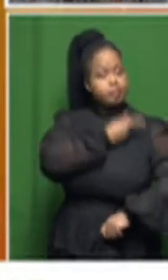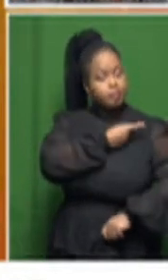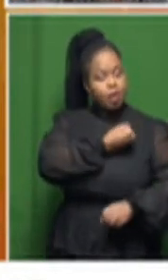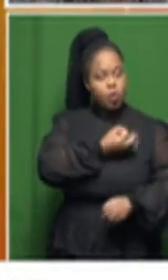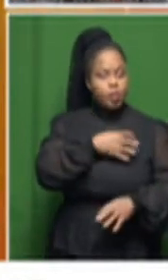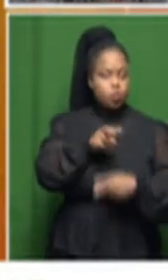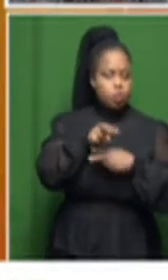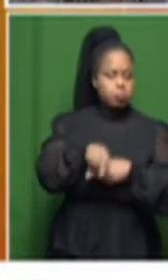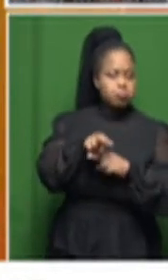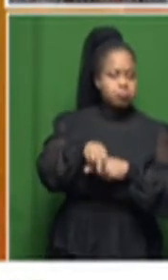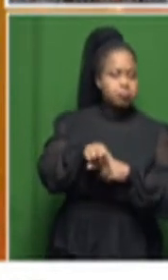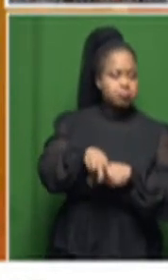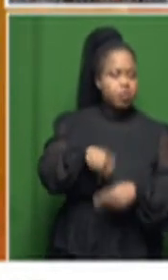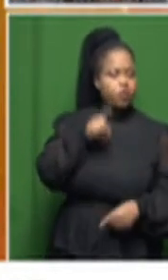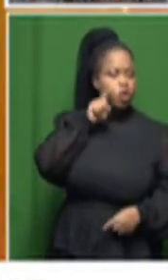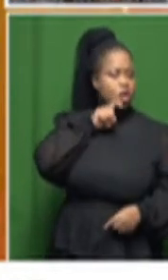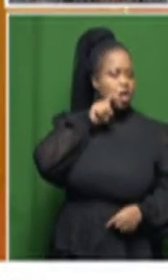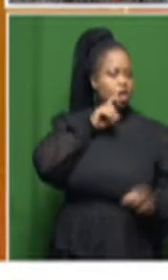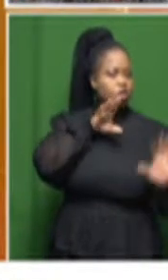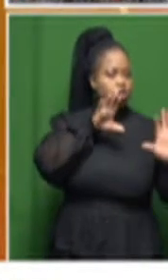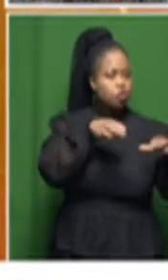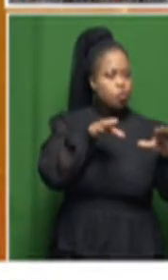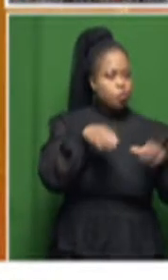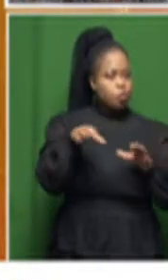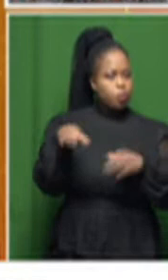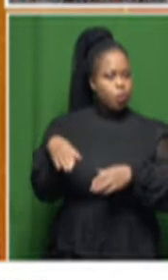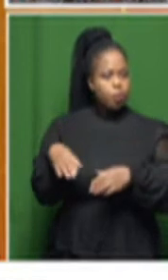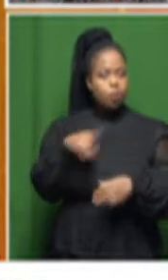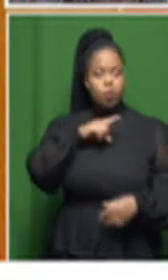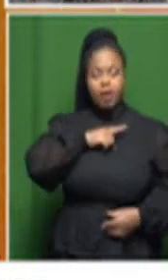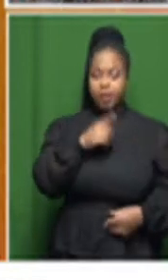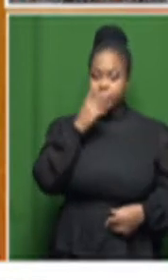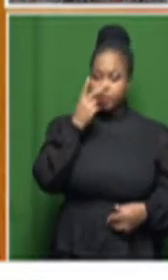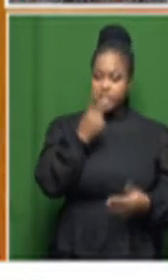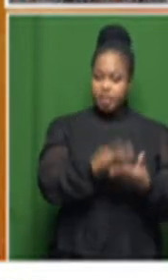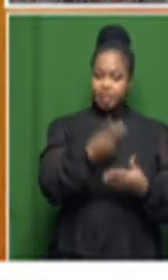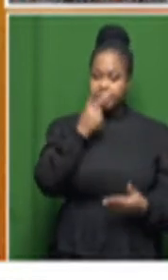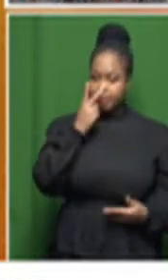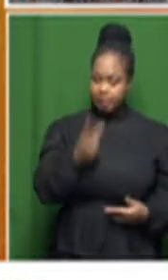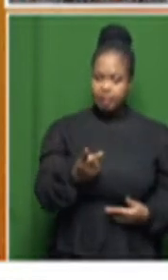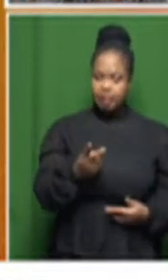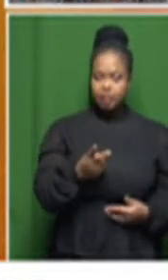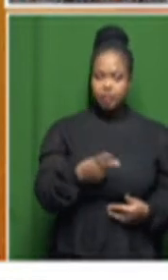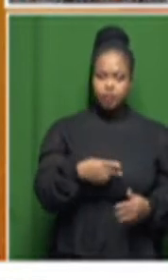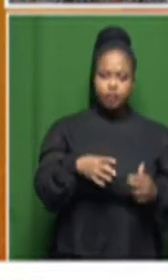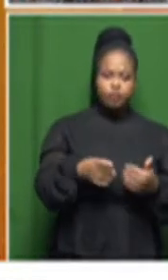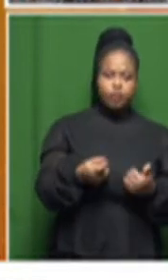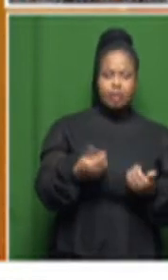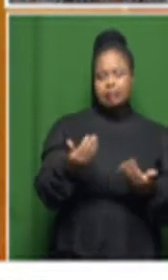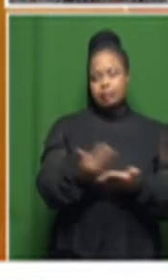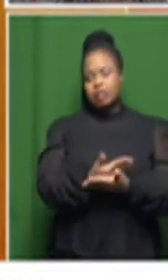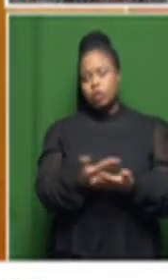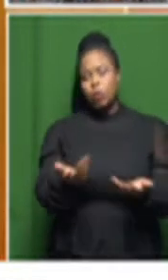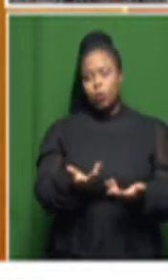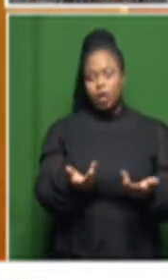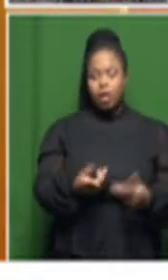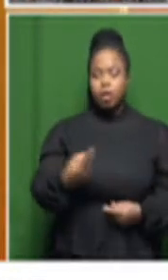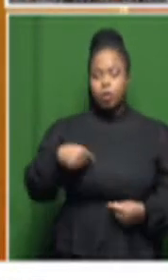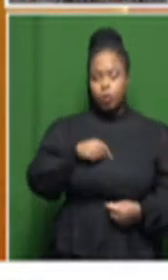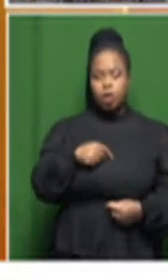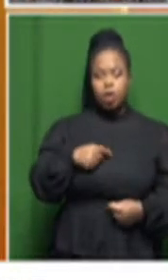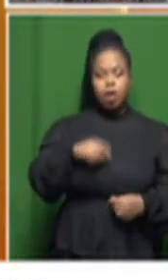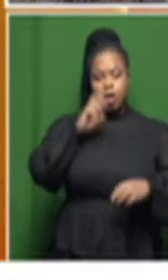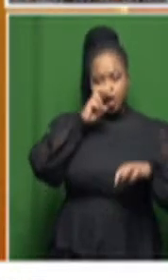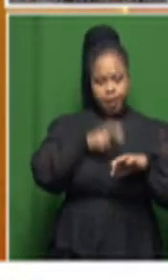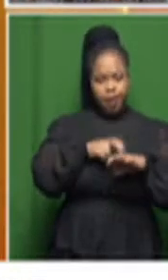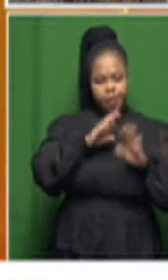monitor that per age group so that we are able to see the cascade and the gap and what we still need to do and where